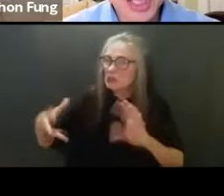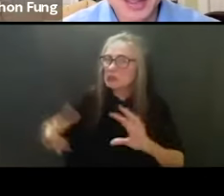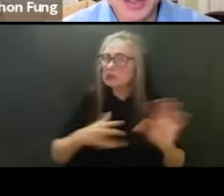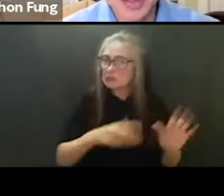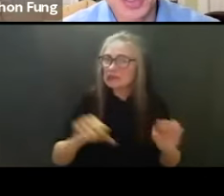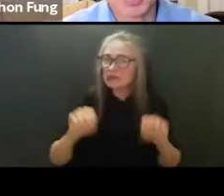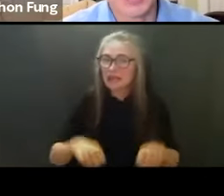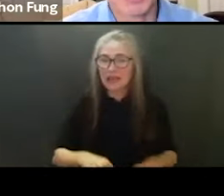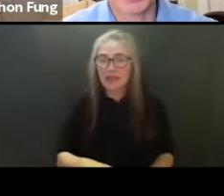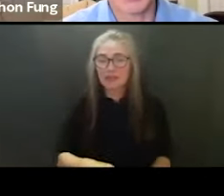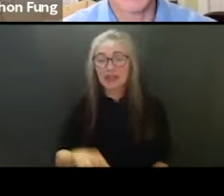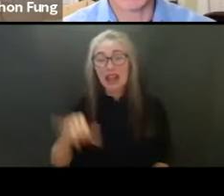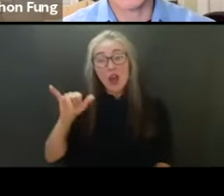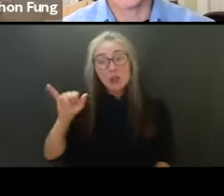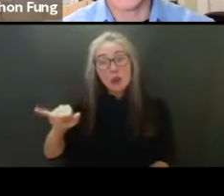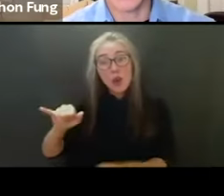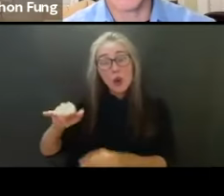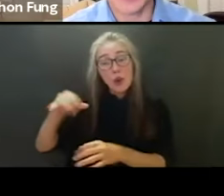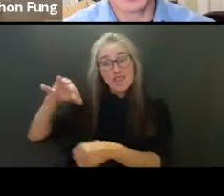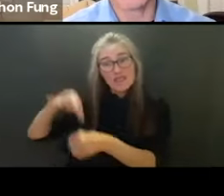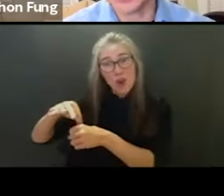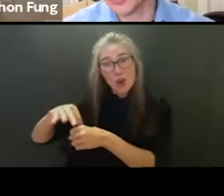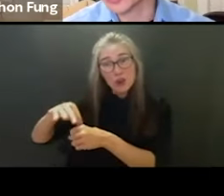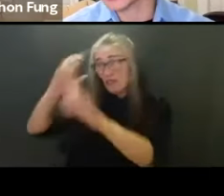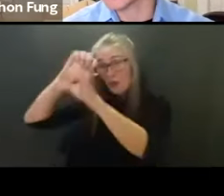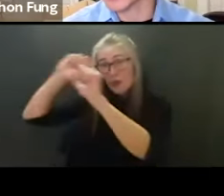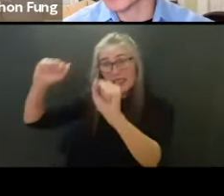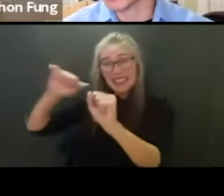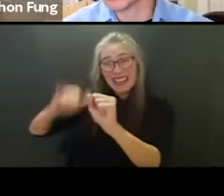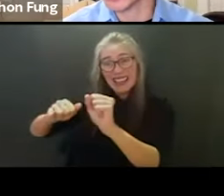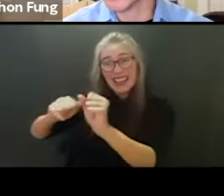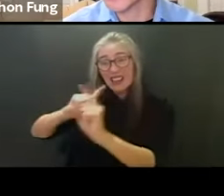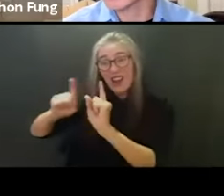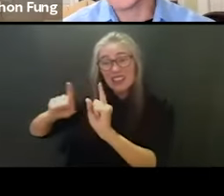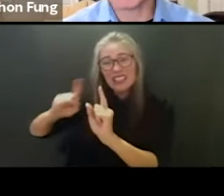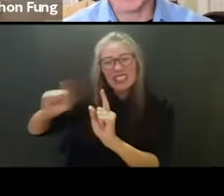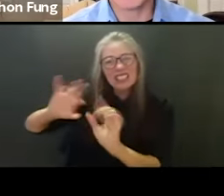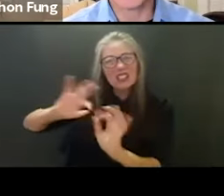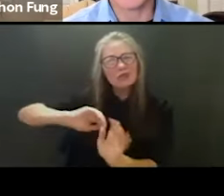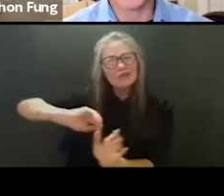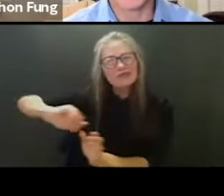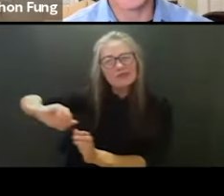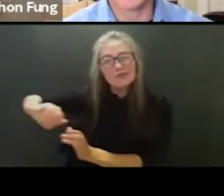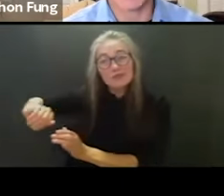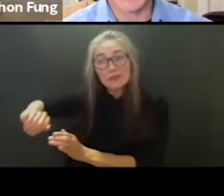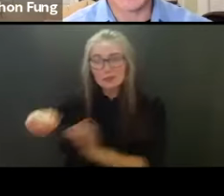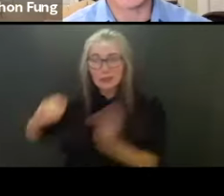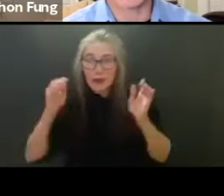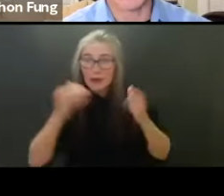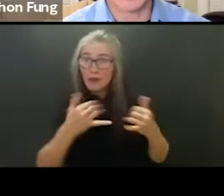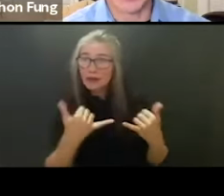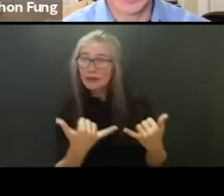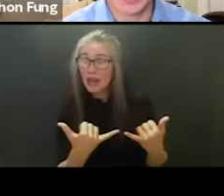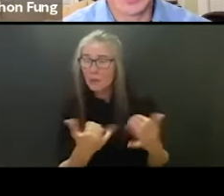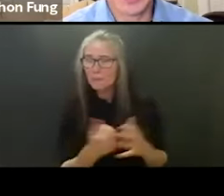challenges. There are plenty of places to have that conversation. It's a very important one. But I want to step back